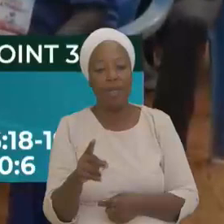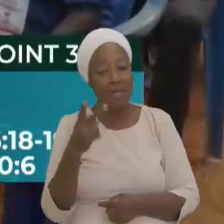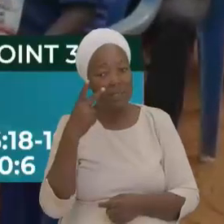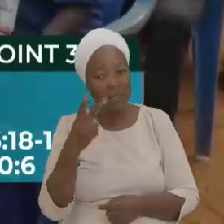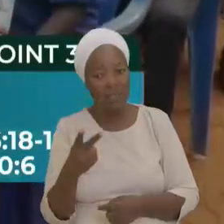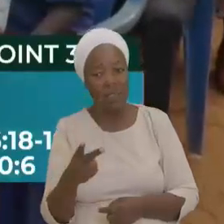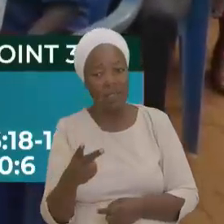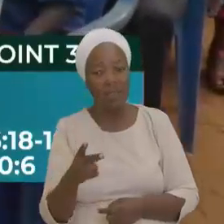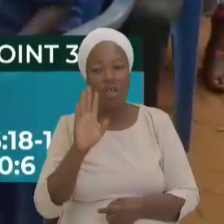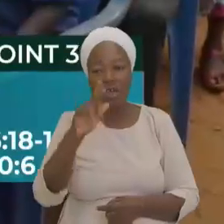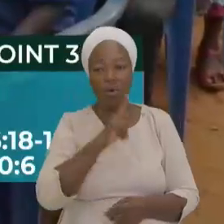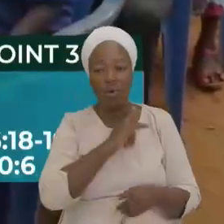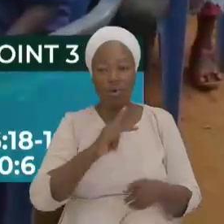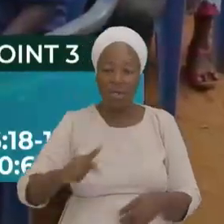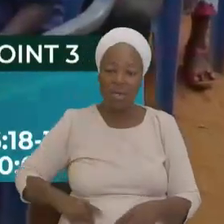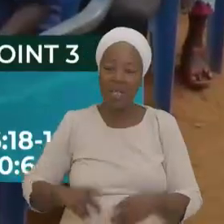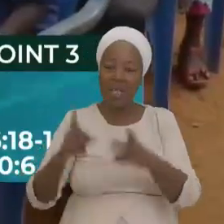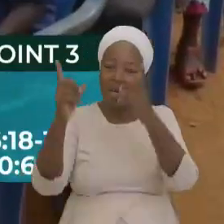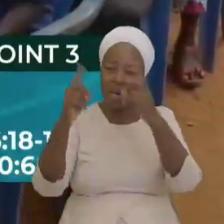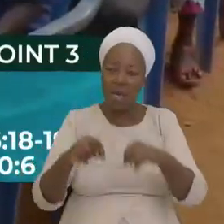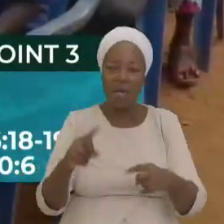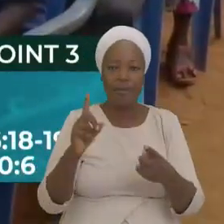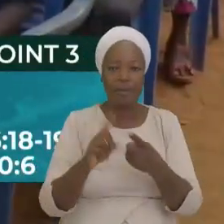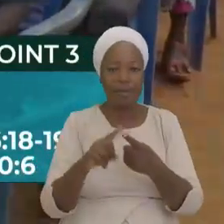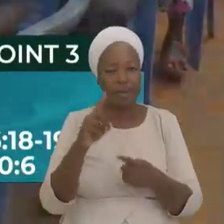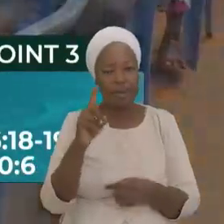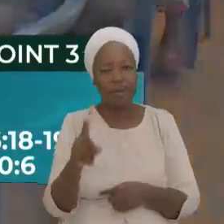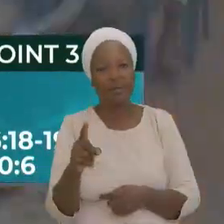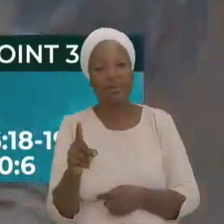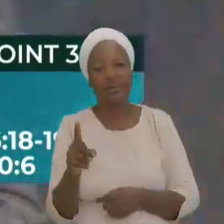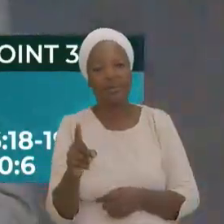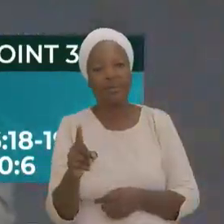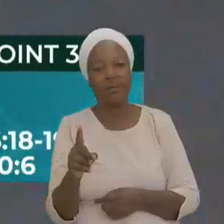Behold, thy king cometh unto thee,